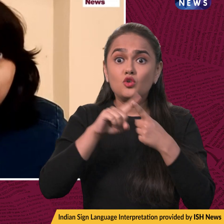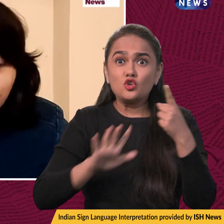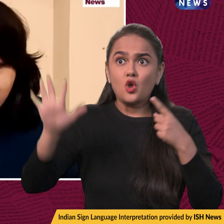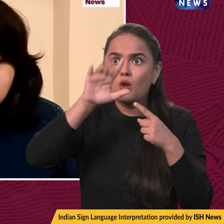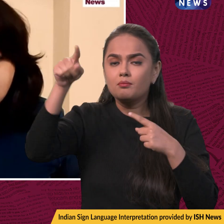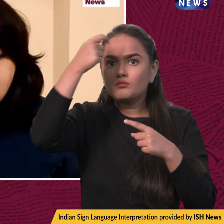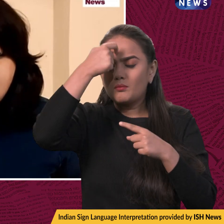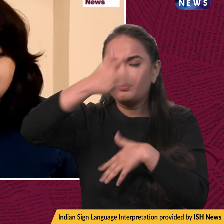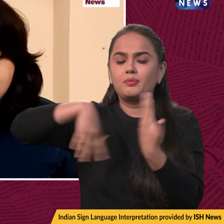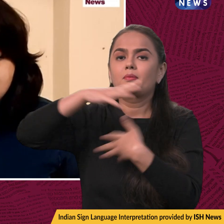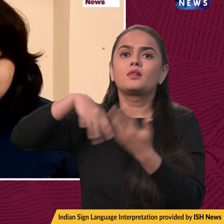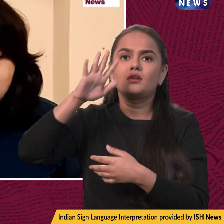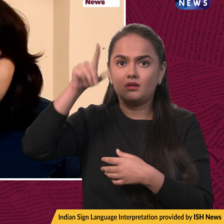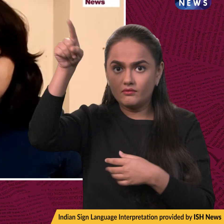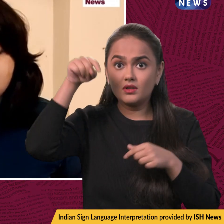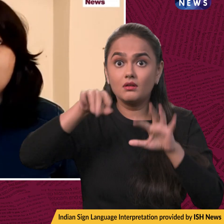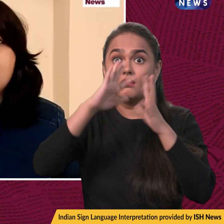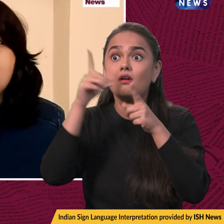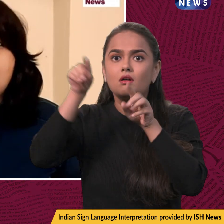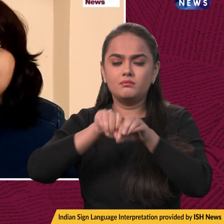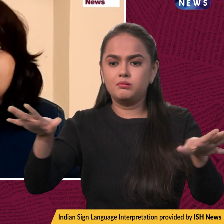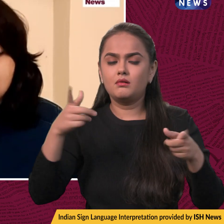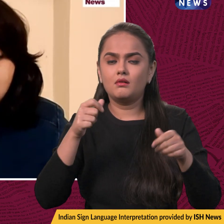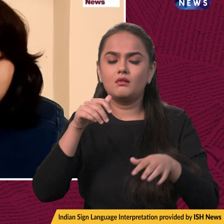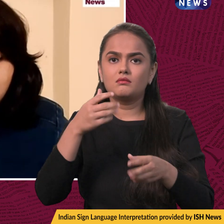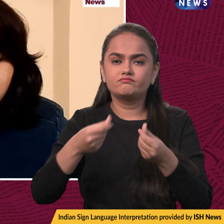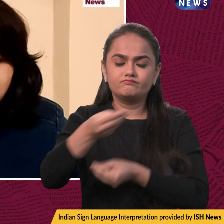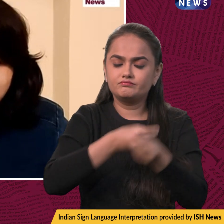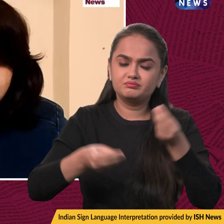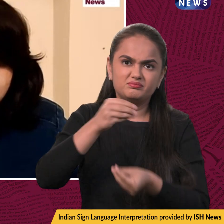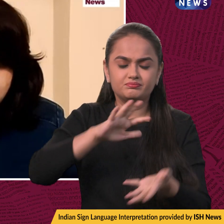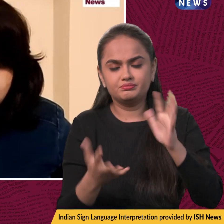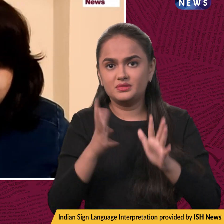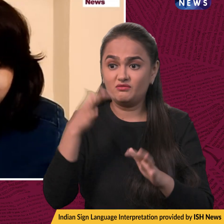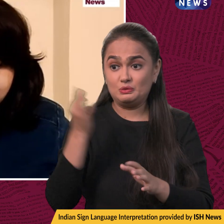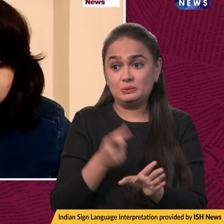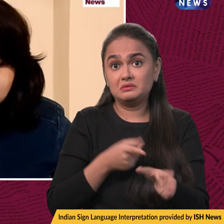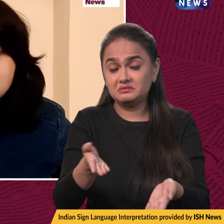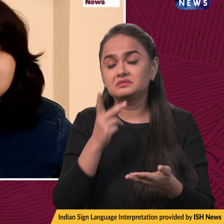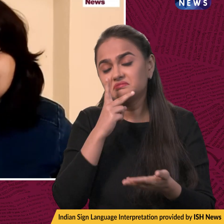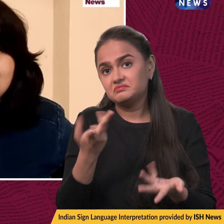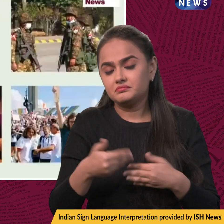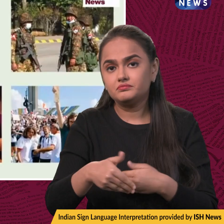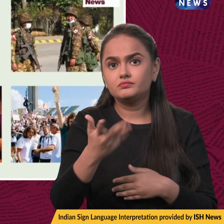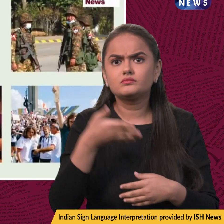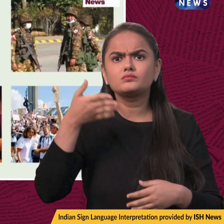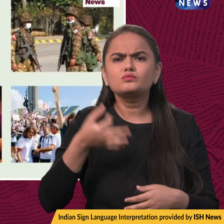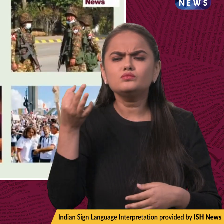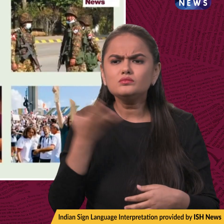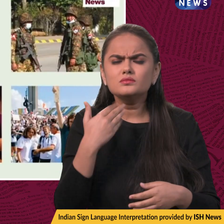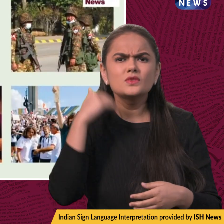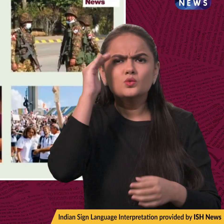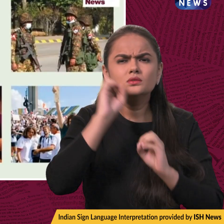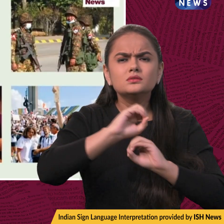curbs in Europe and threatened to swamp the global economy into the new year. Let's also take a look at what's making